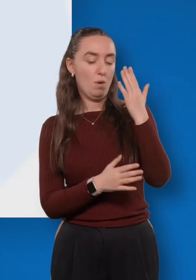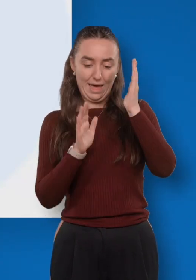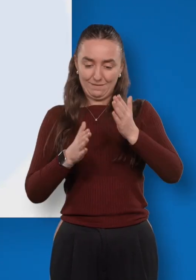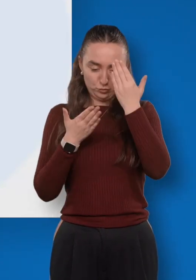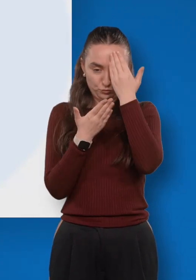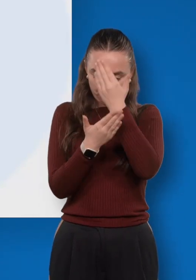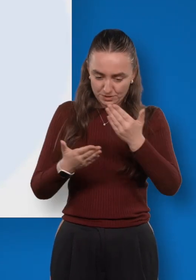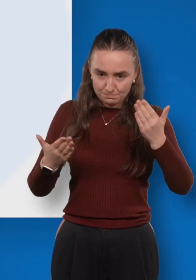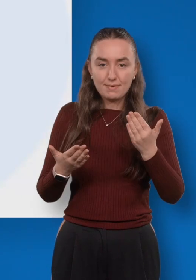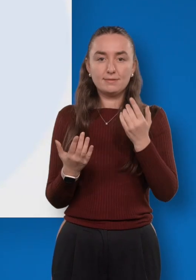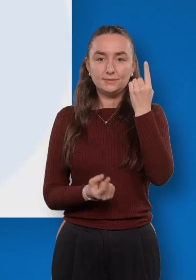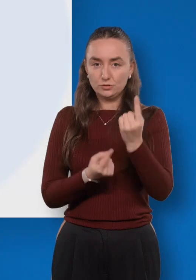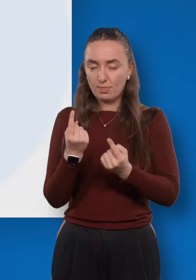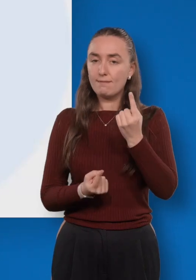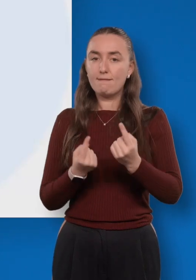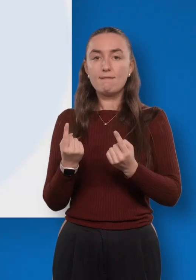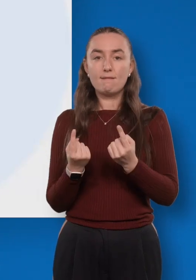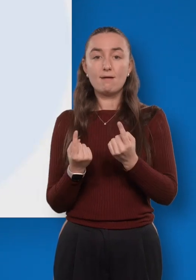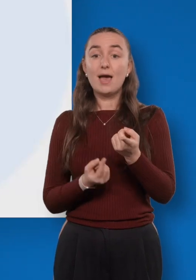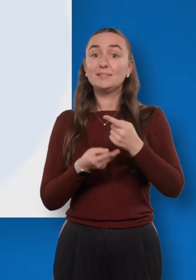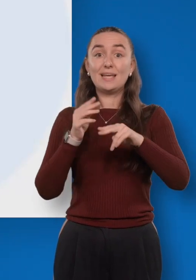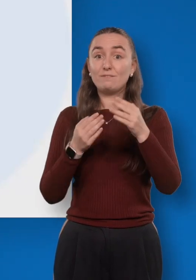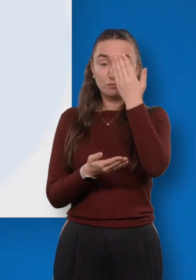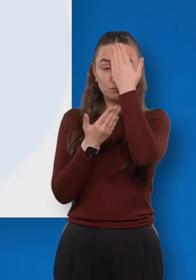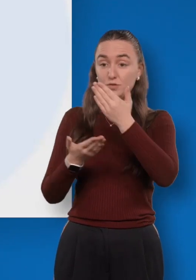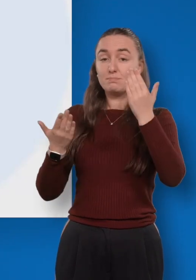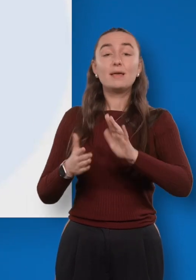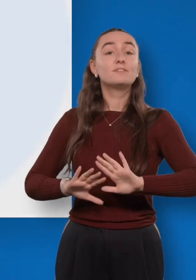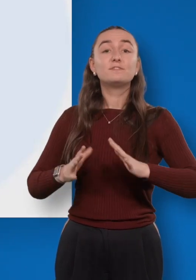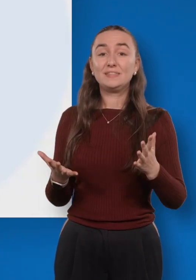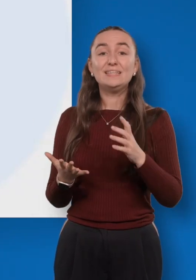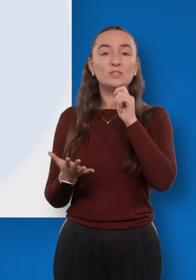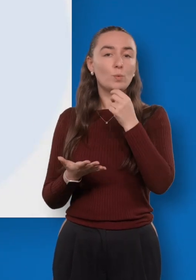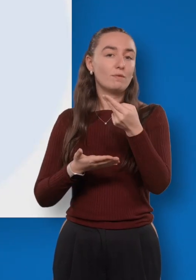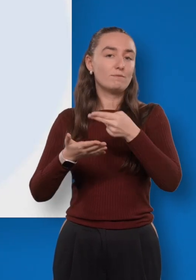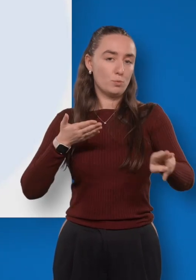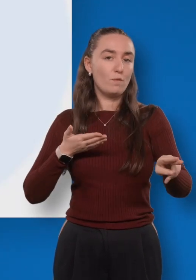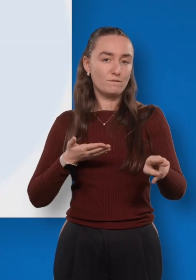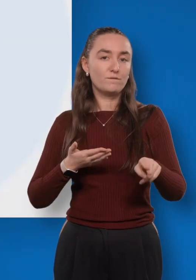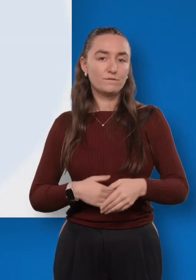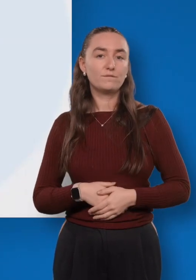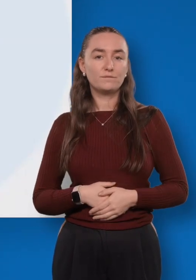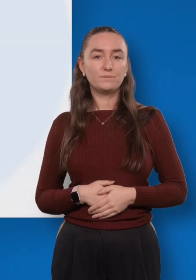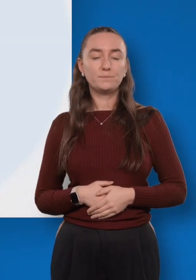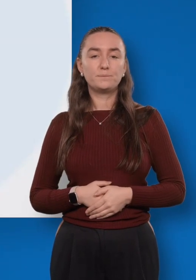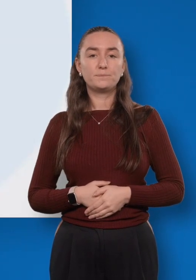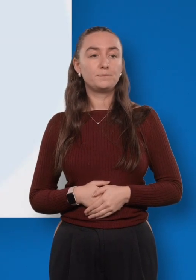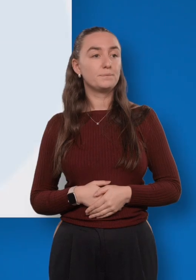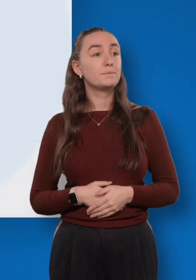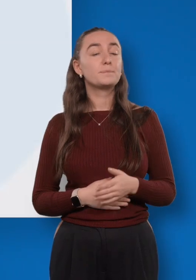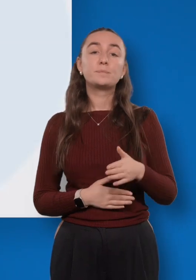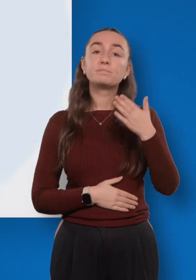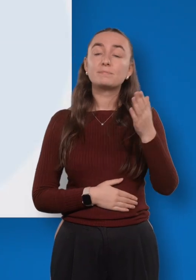respectful, and for those who do not respect this privilege, that will be removed. Jemina will talk for